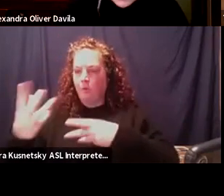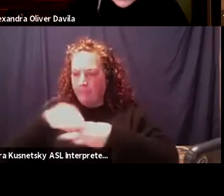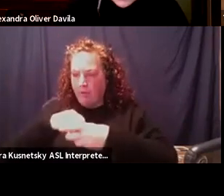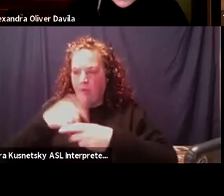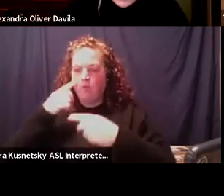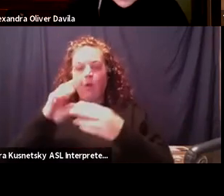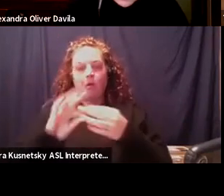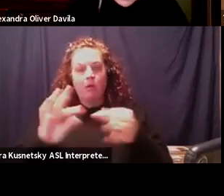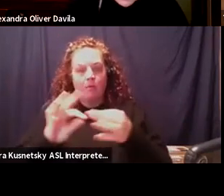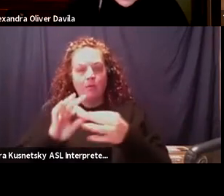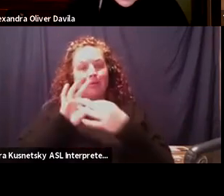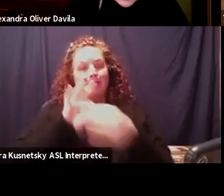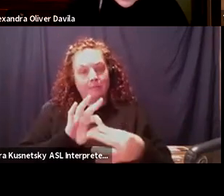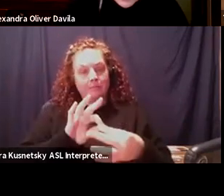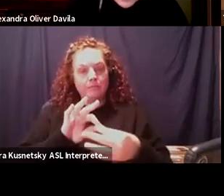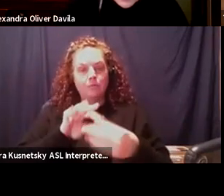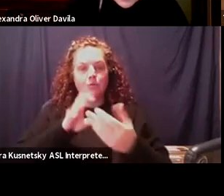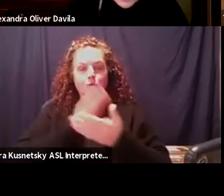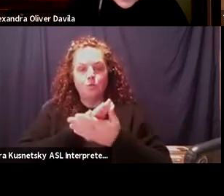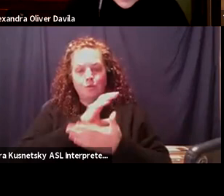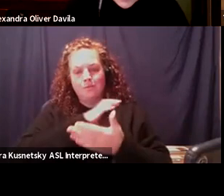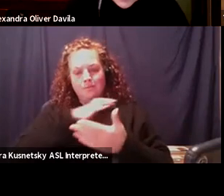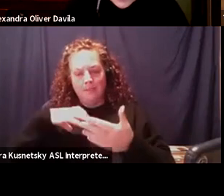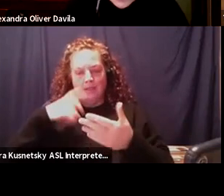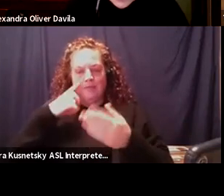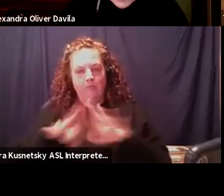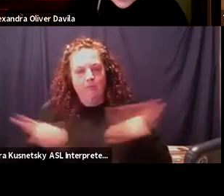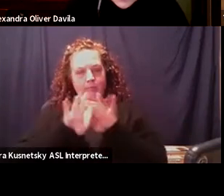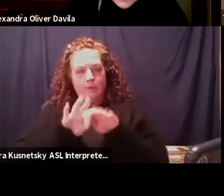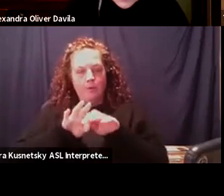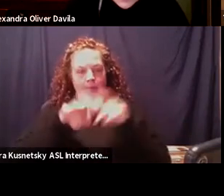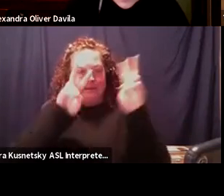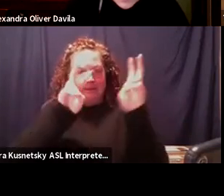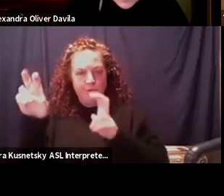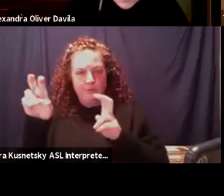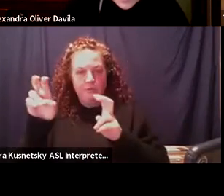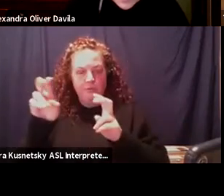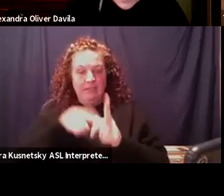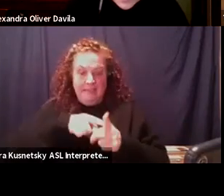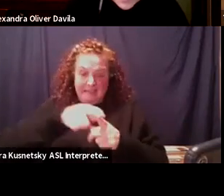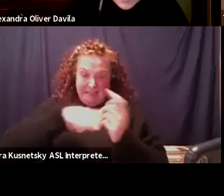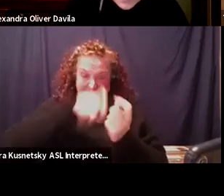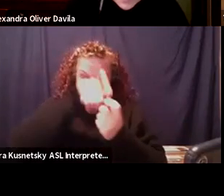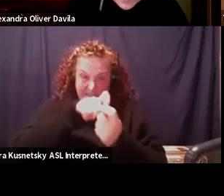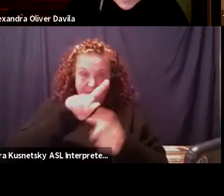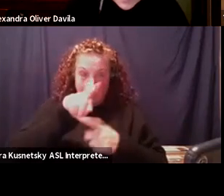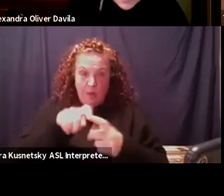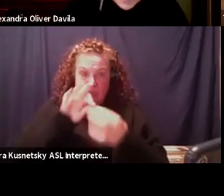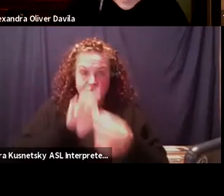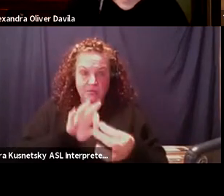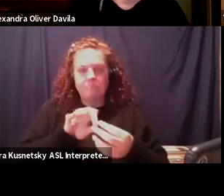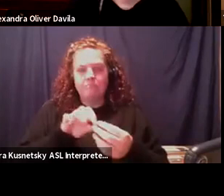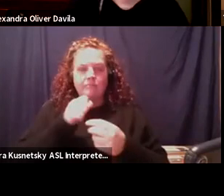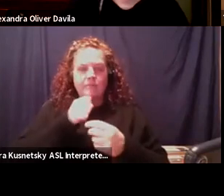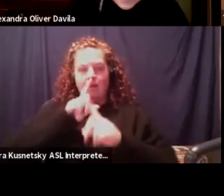on pertinent school issues. Questions on specific school matters are not answered at this time, but are referred